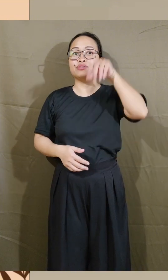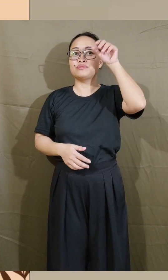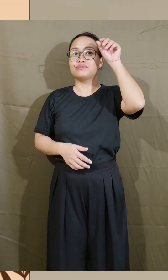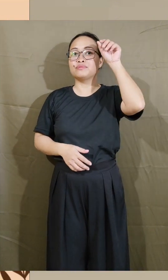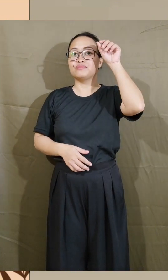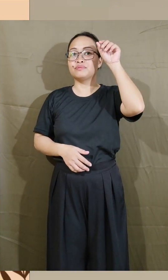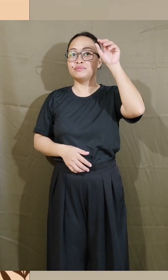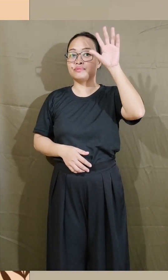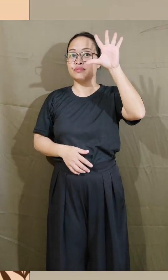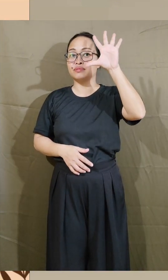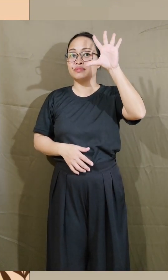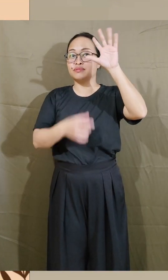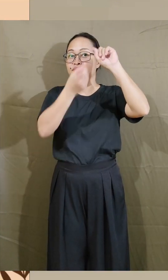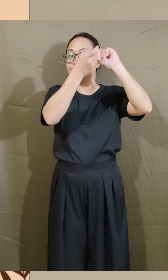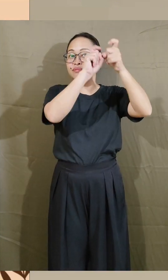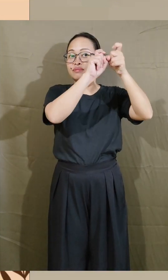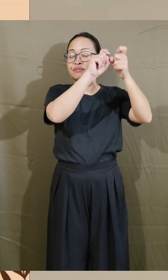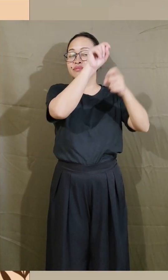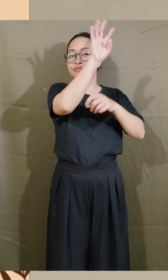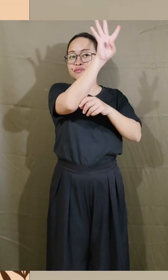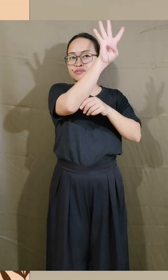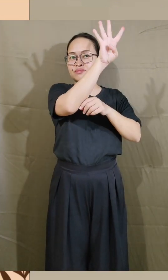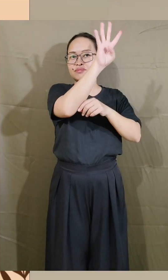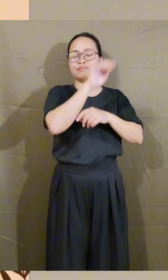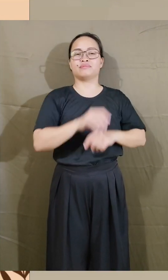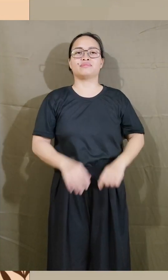5 becomes 4.